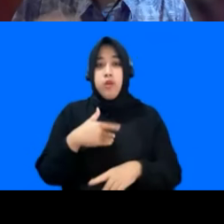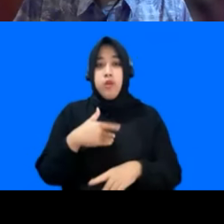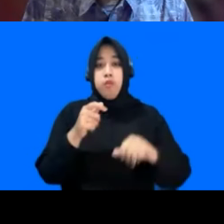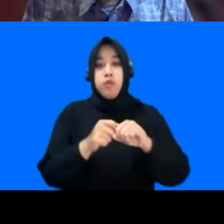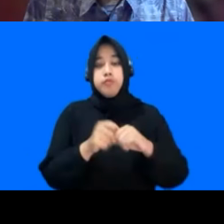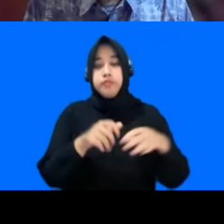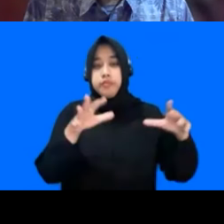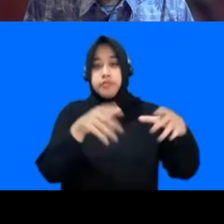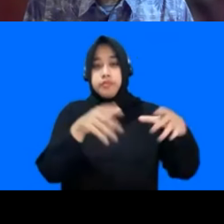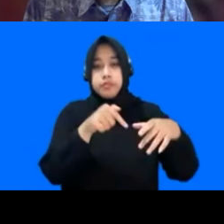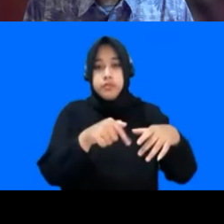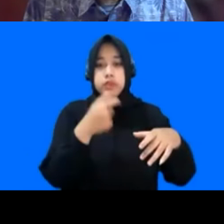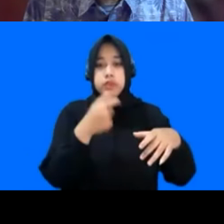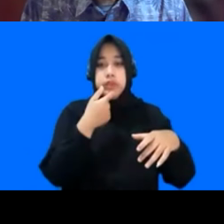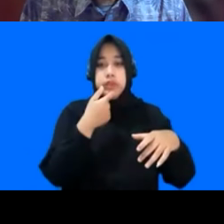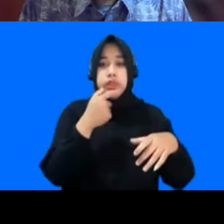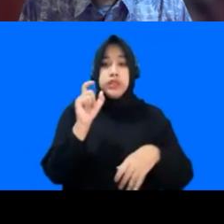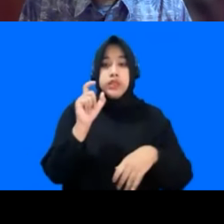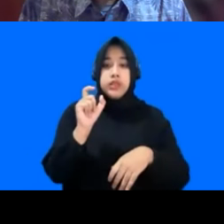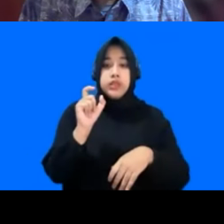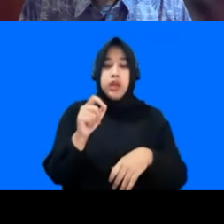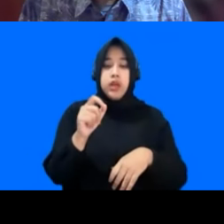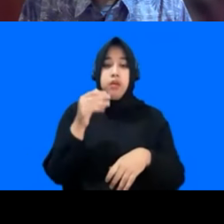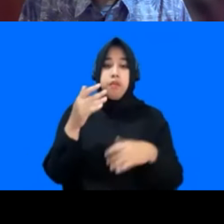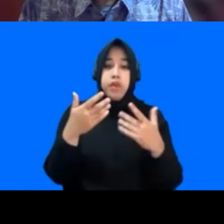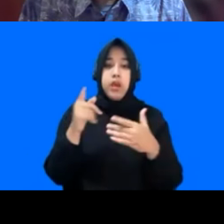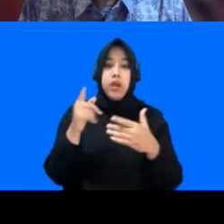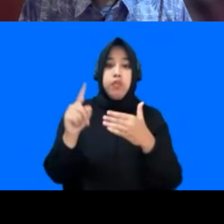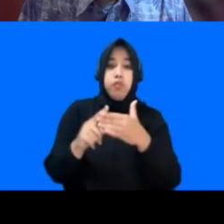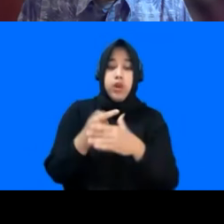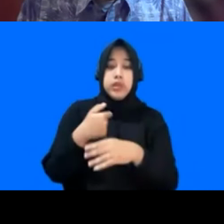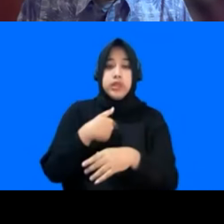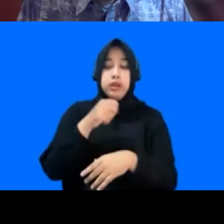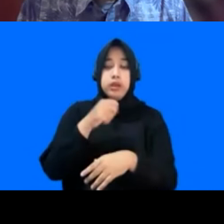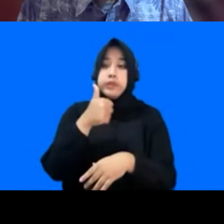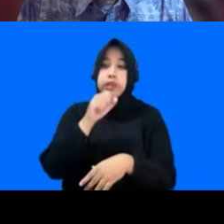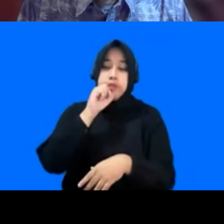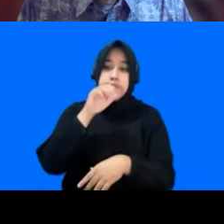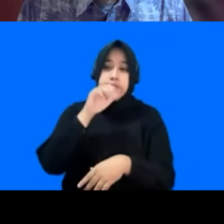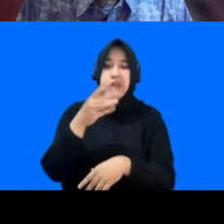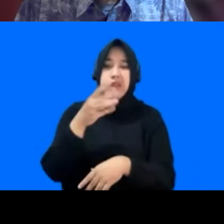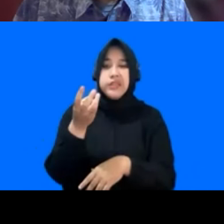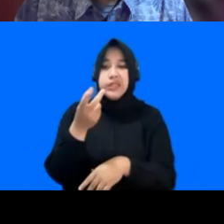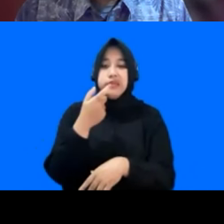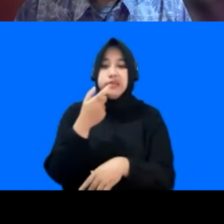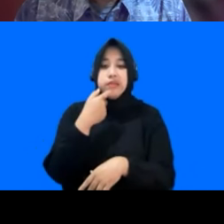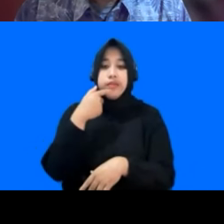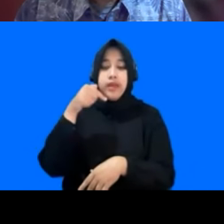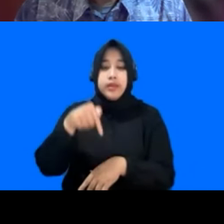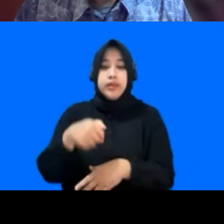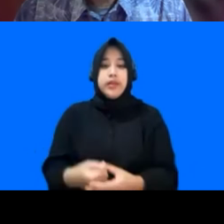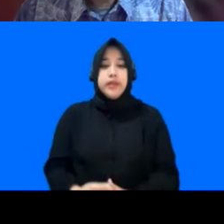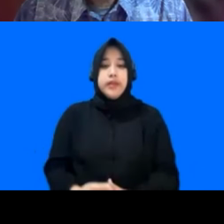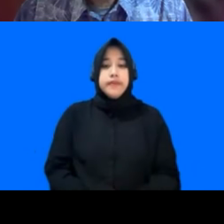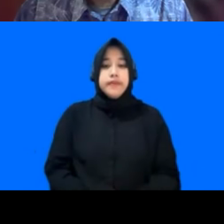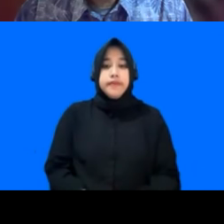maybe I can talk a little bit about this. Although travel conditions